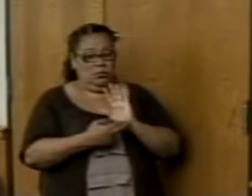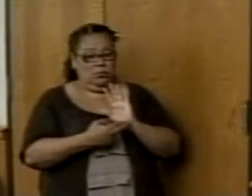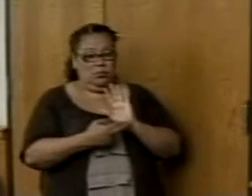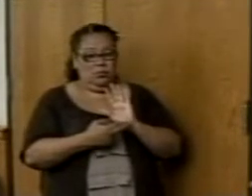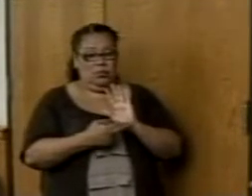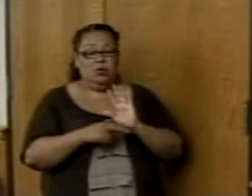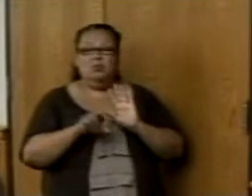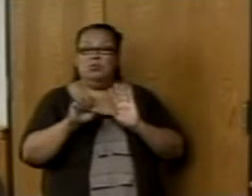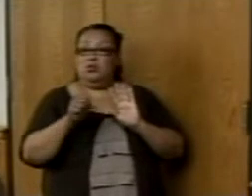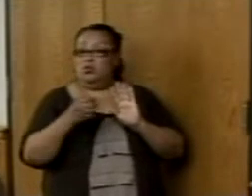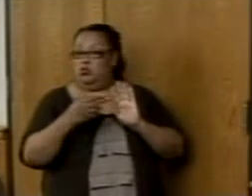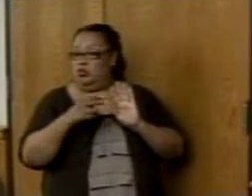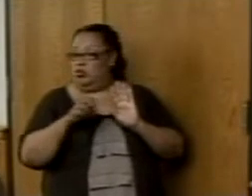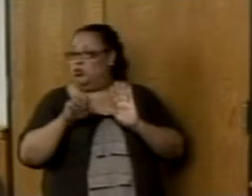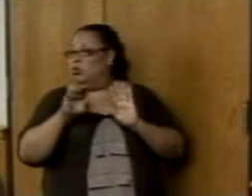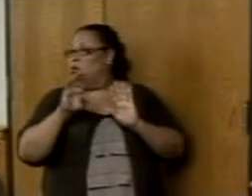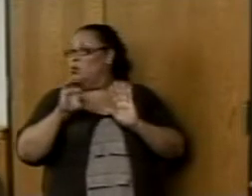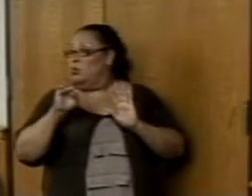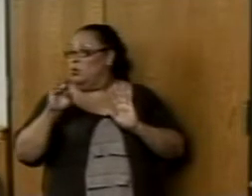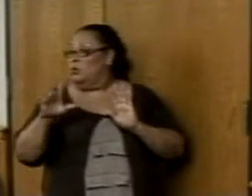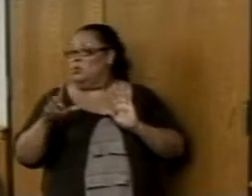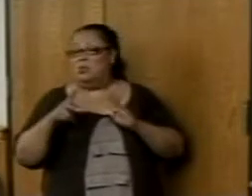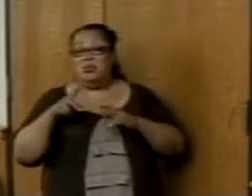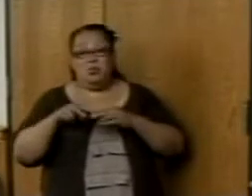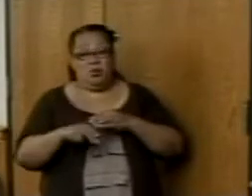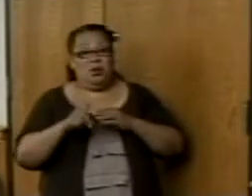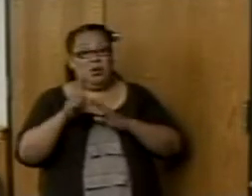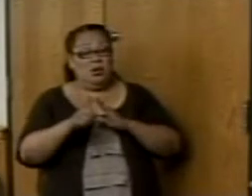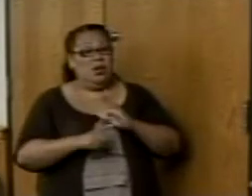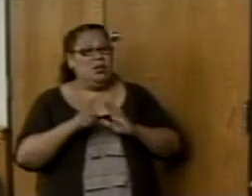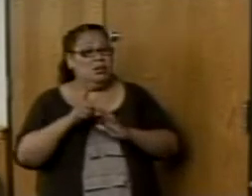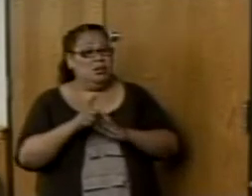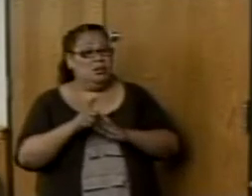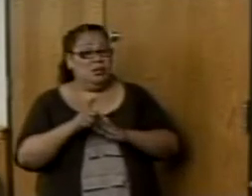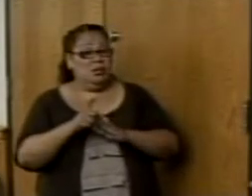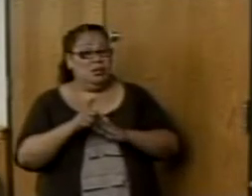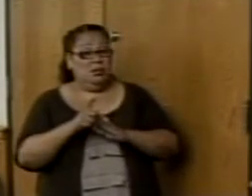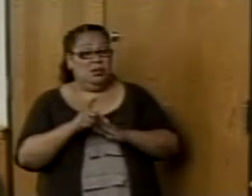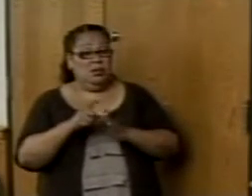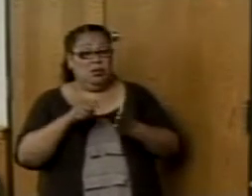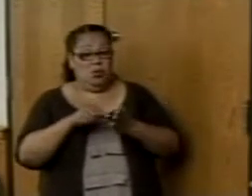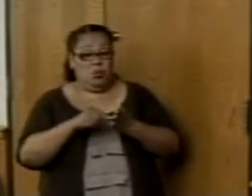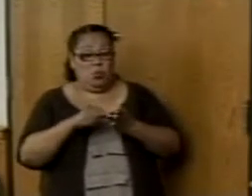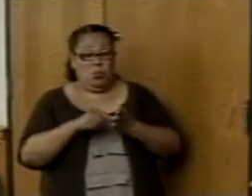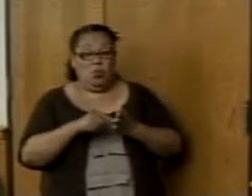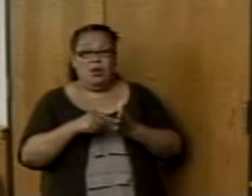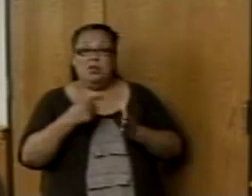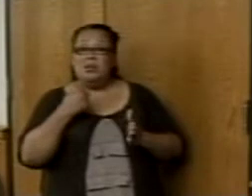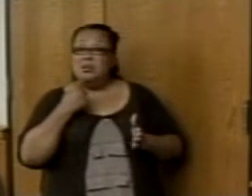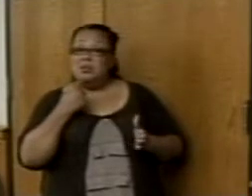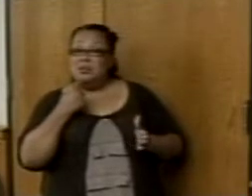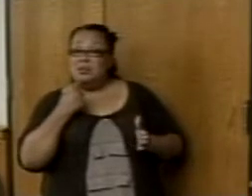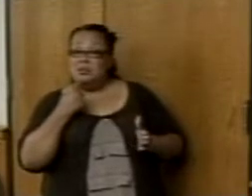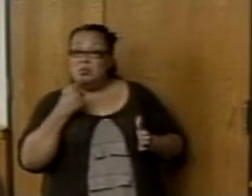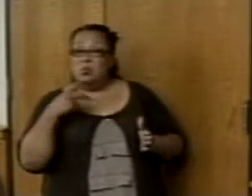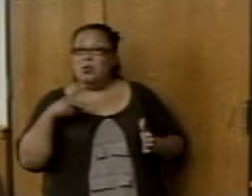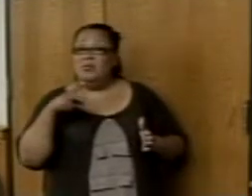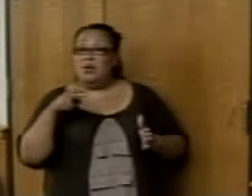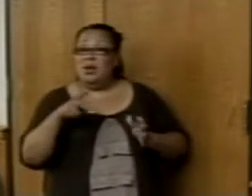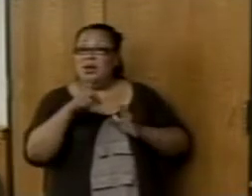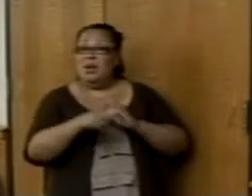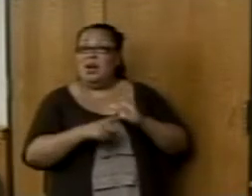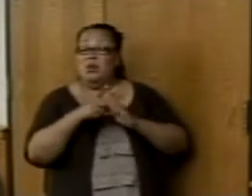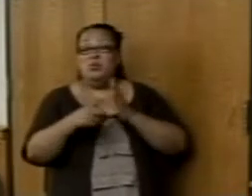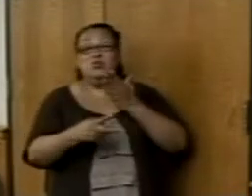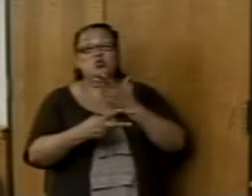Mr. Shergold states that they're cutting hours, and apparently what's inferred is that we have cut hours to